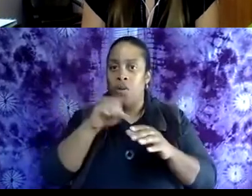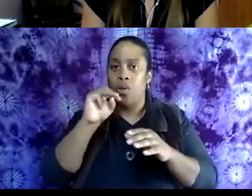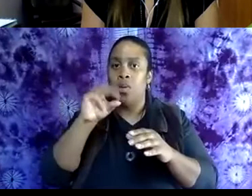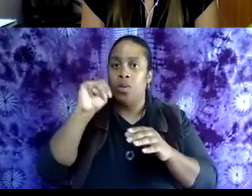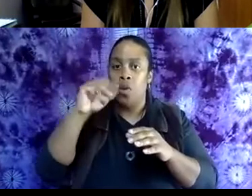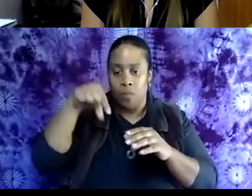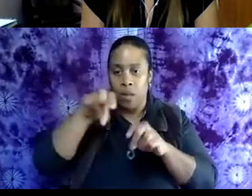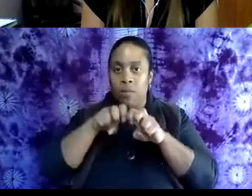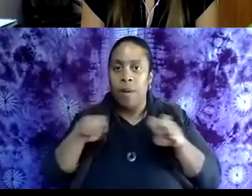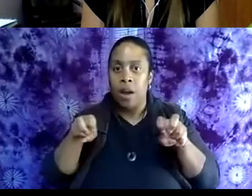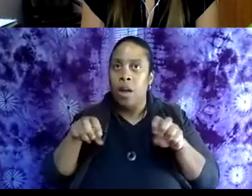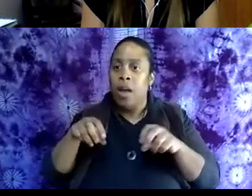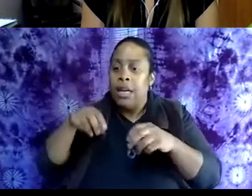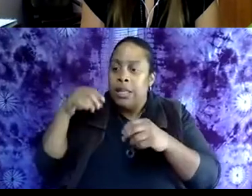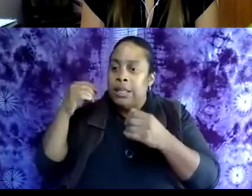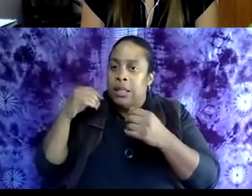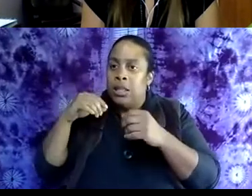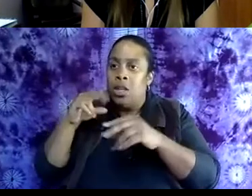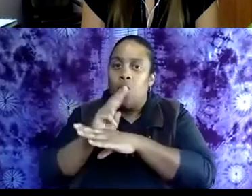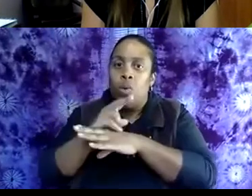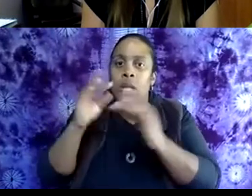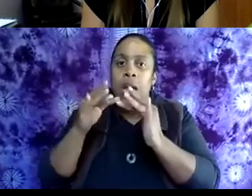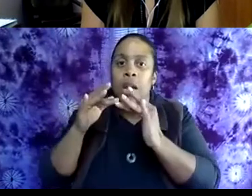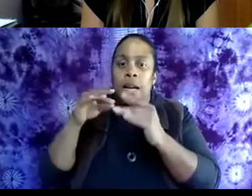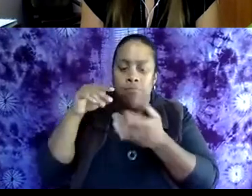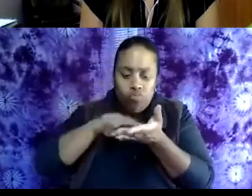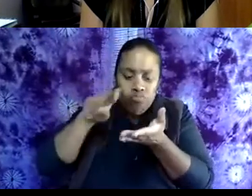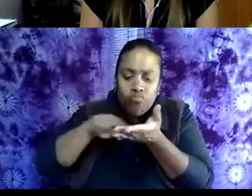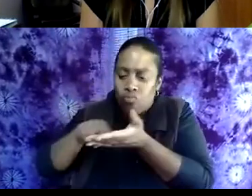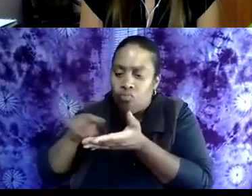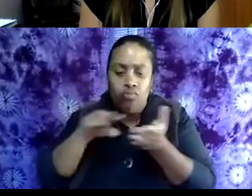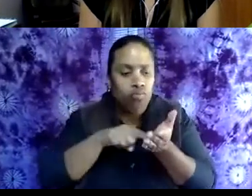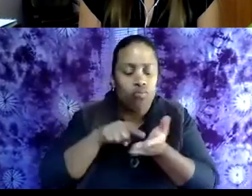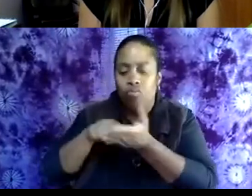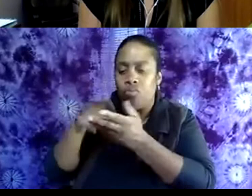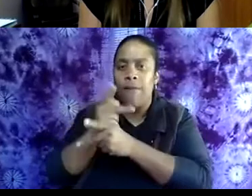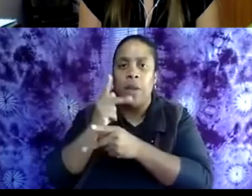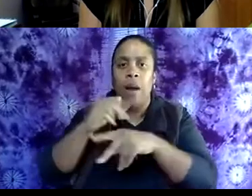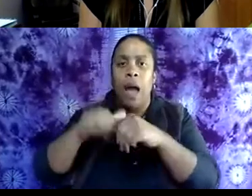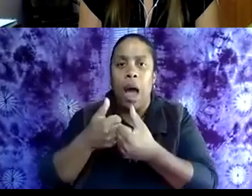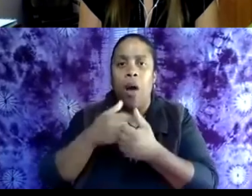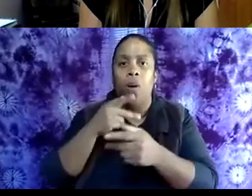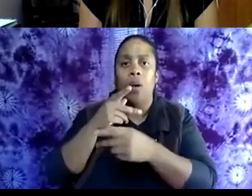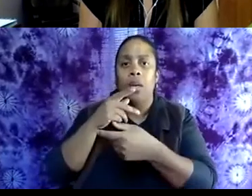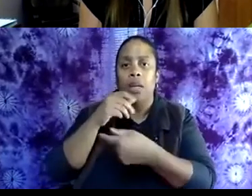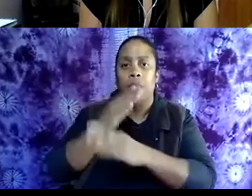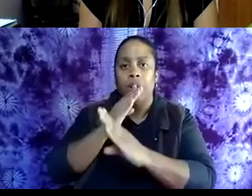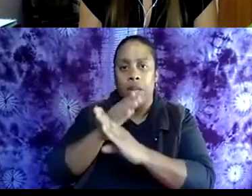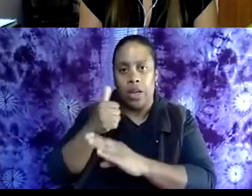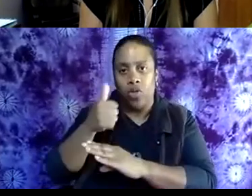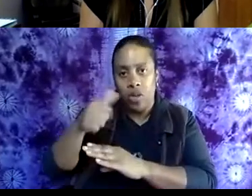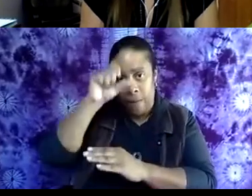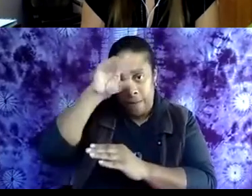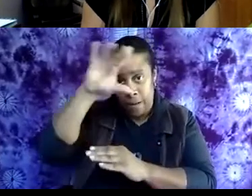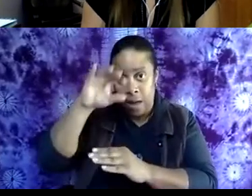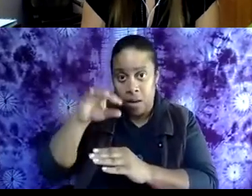on what psychic protection is. You are the divine manifesting as Heather. You know the psychic protection that is right for you. How you will know it